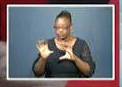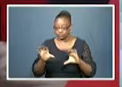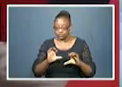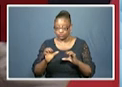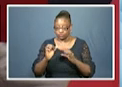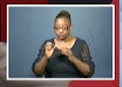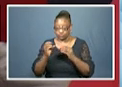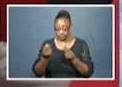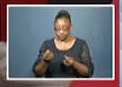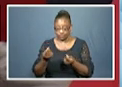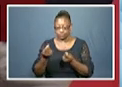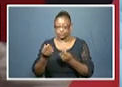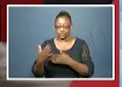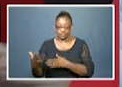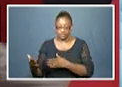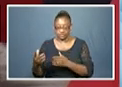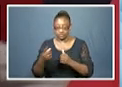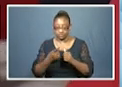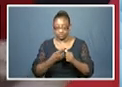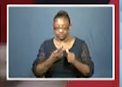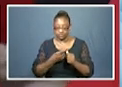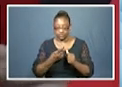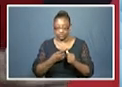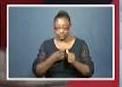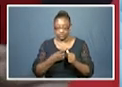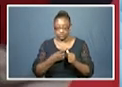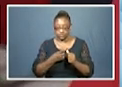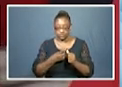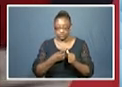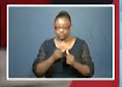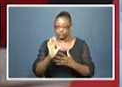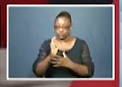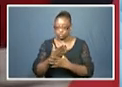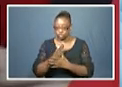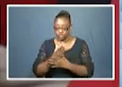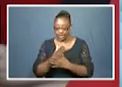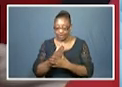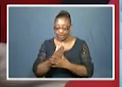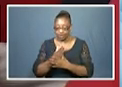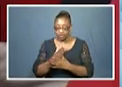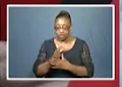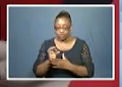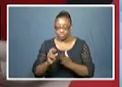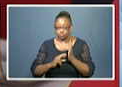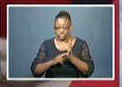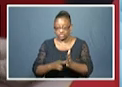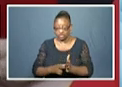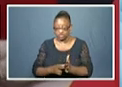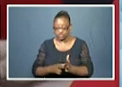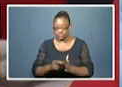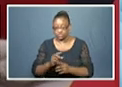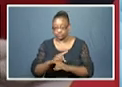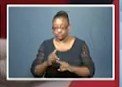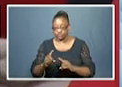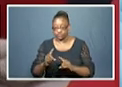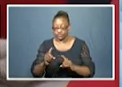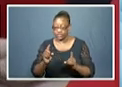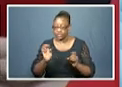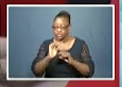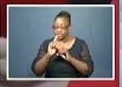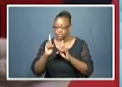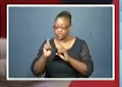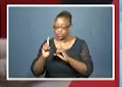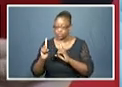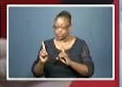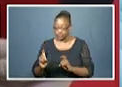conduct a bit of the postmortem on the election and to share the results of other inquiries we have made in